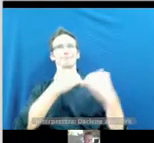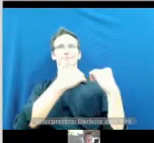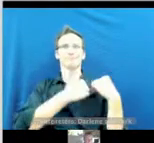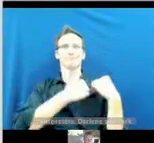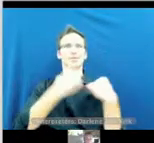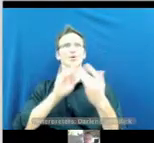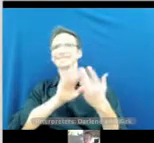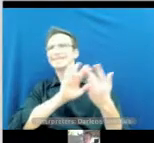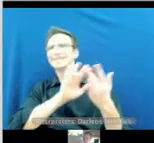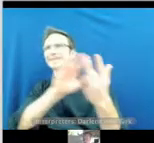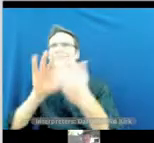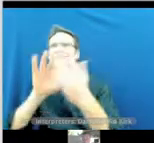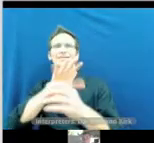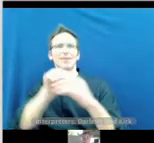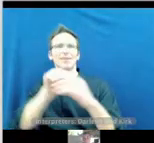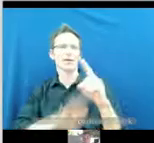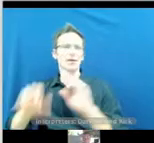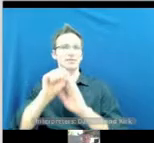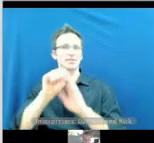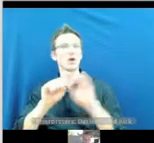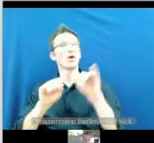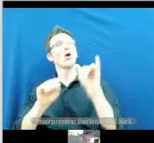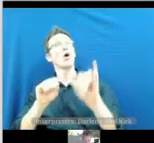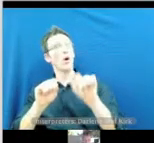Oh, you're in Louisiana. That's a completely different story.